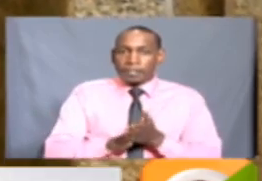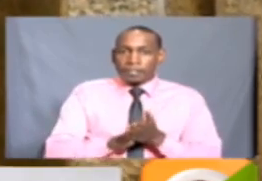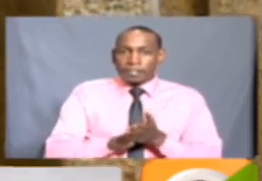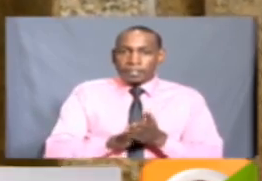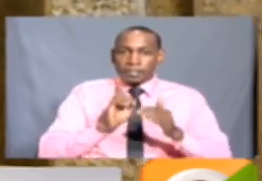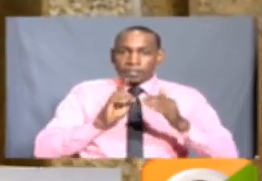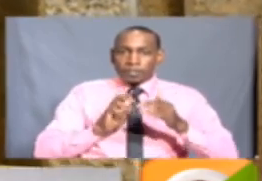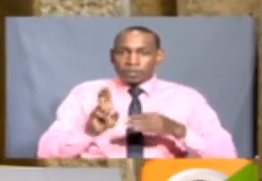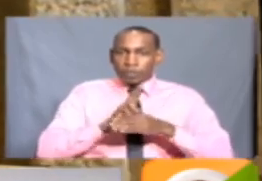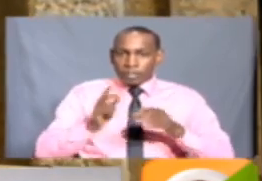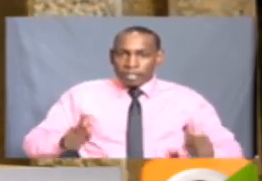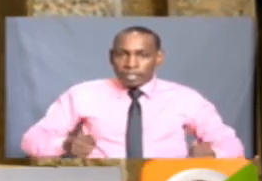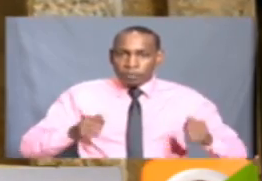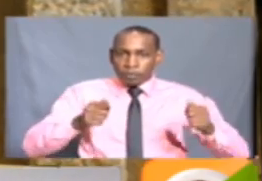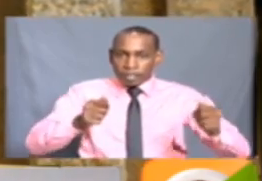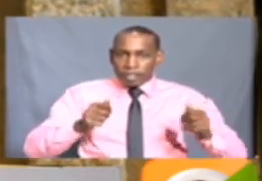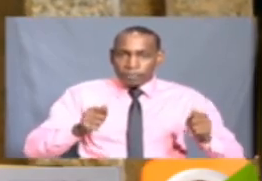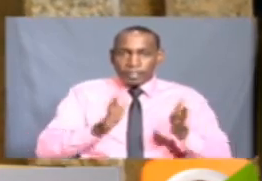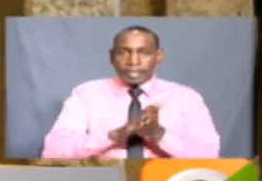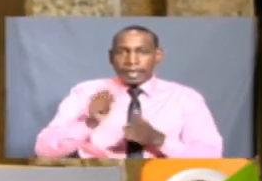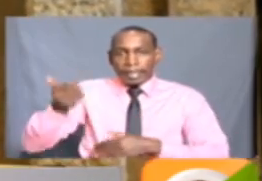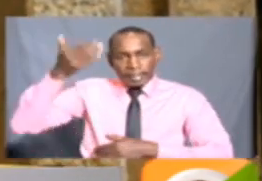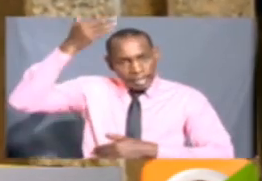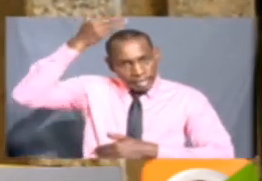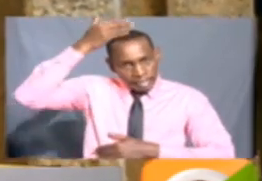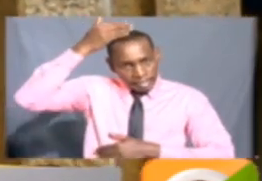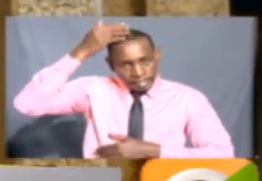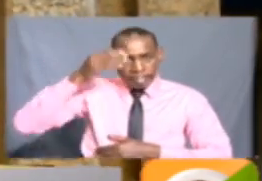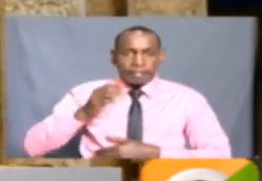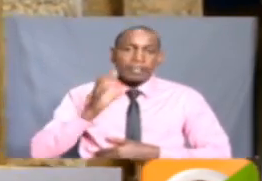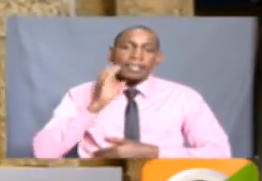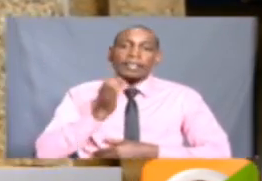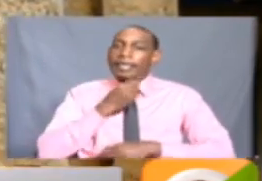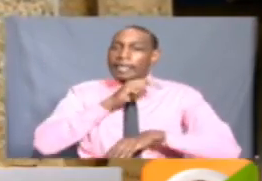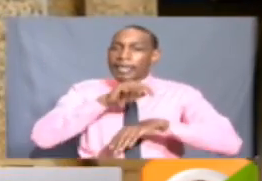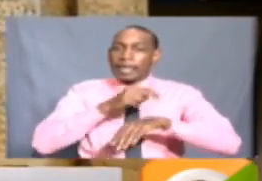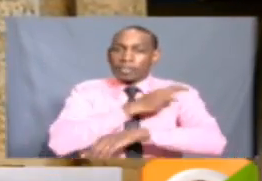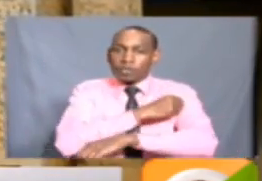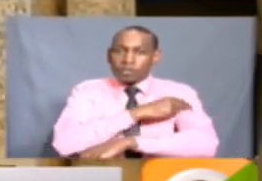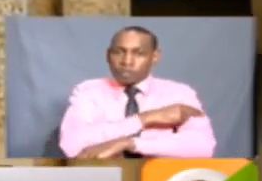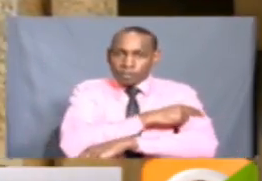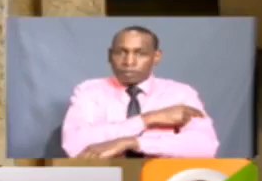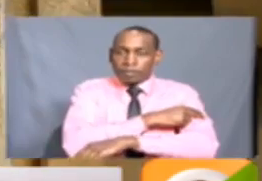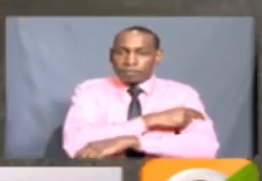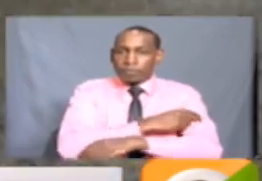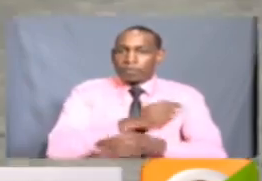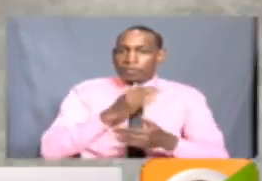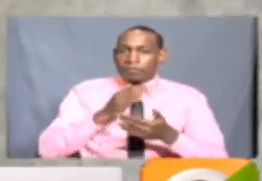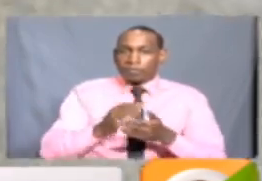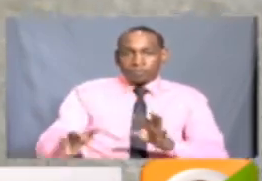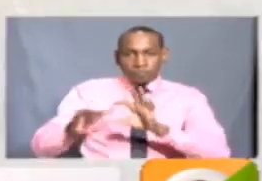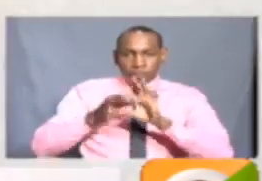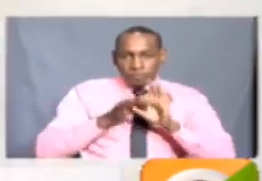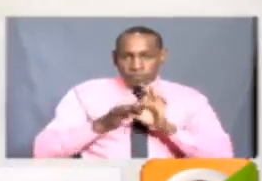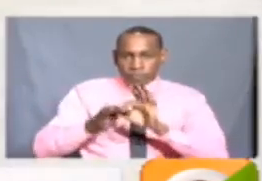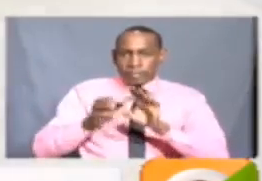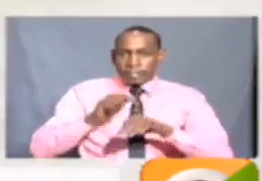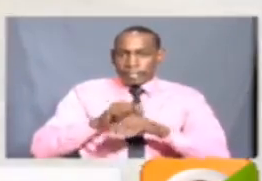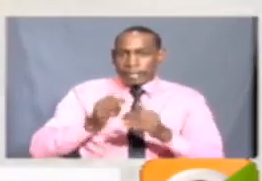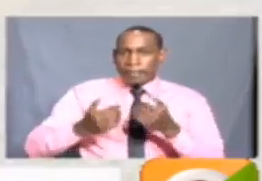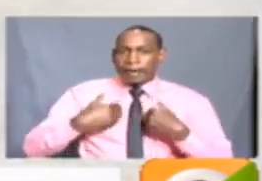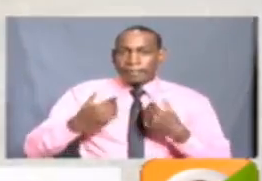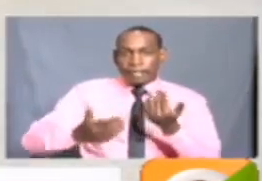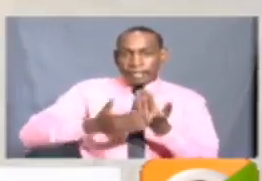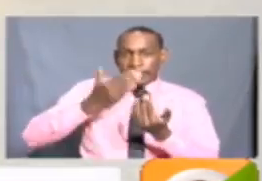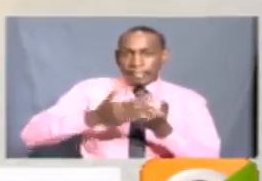a wheelchair, Kiprono and other nurses at the Kenyatta National Hospital have been the closest thing it comes to having a